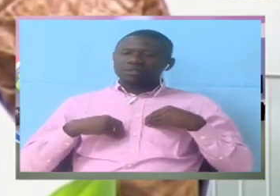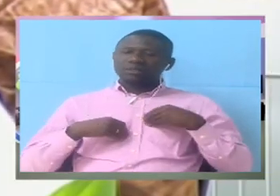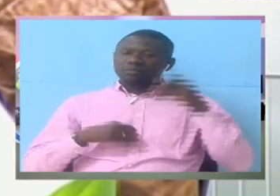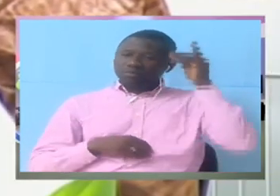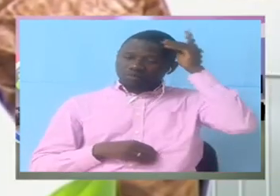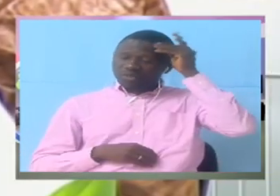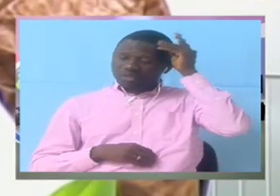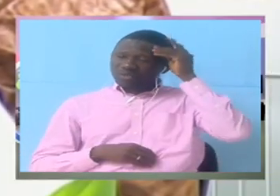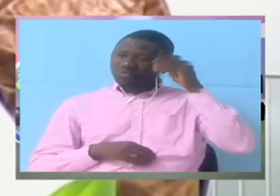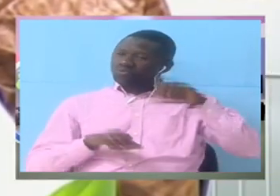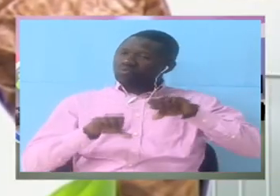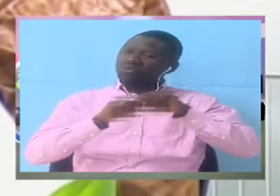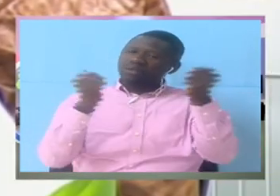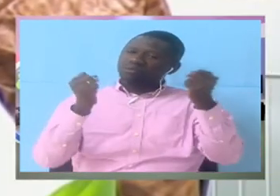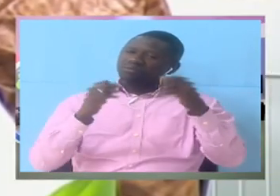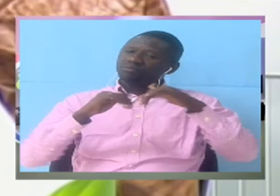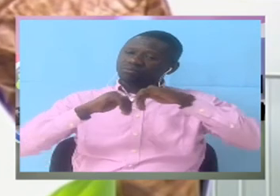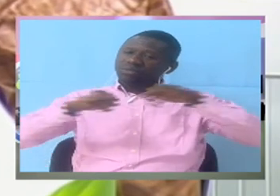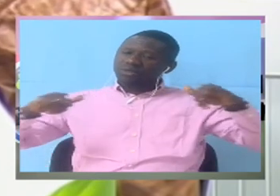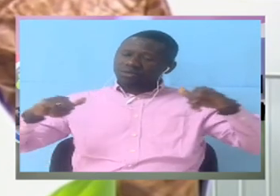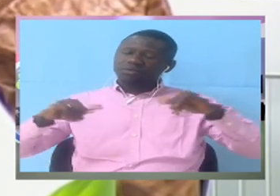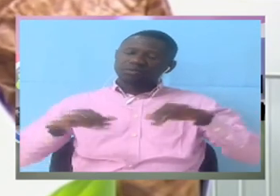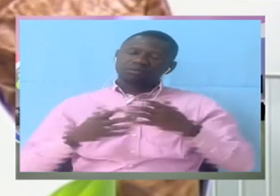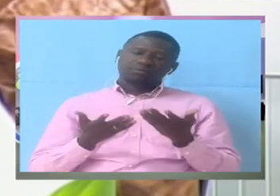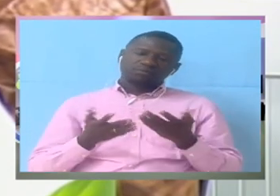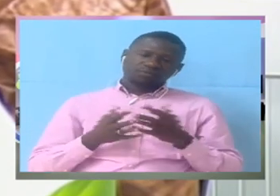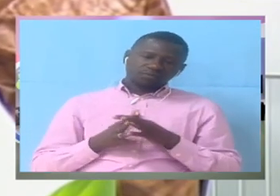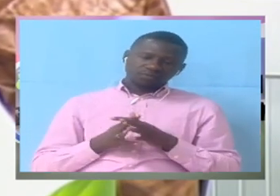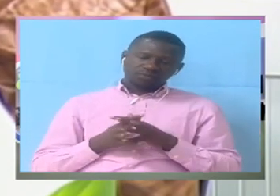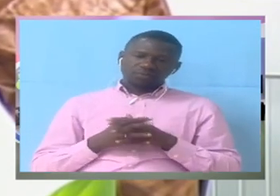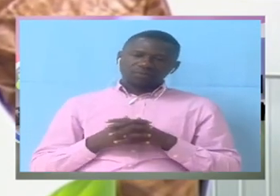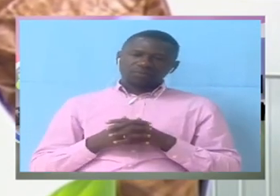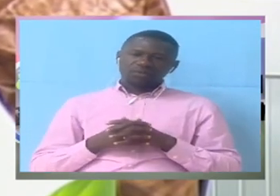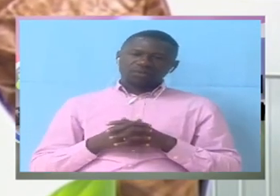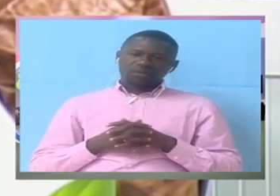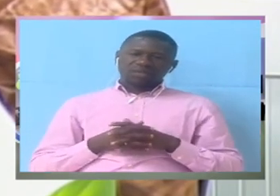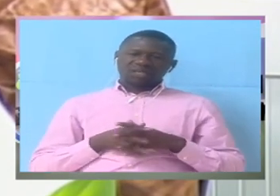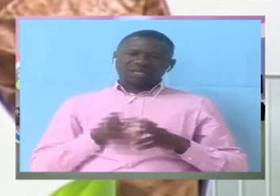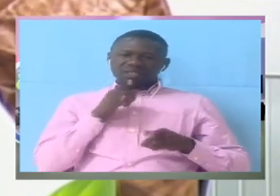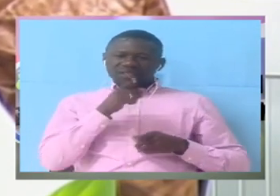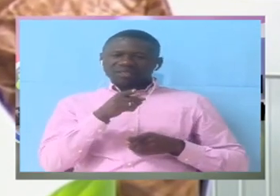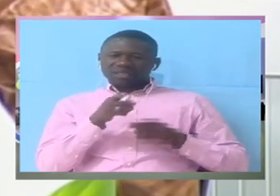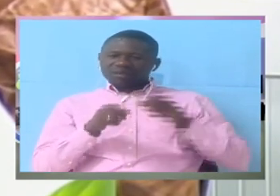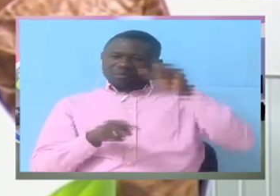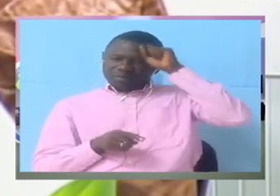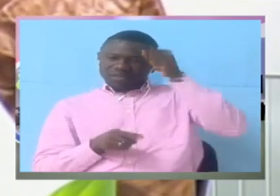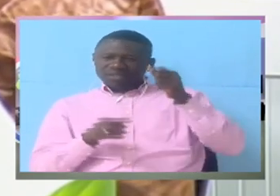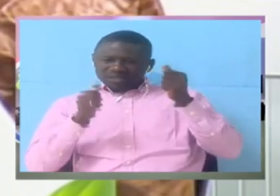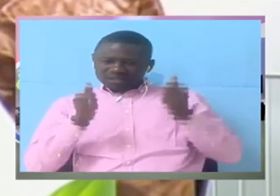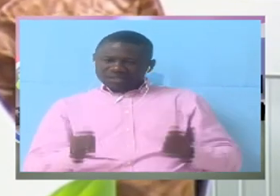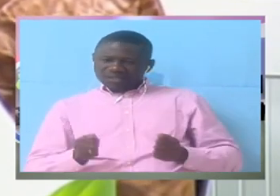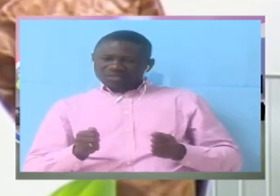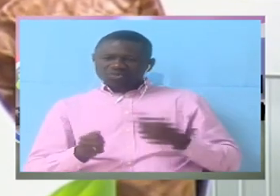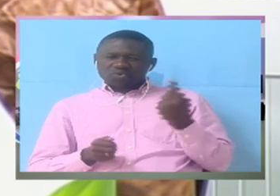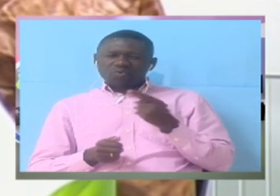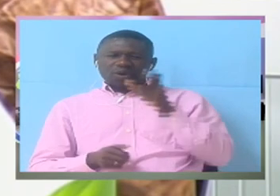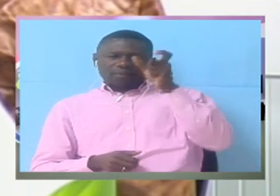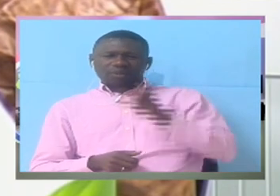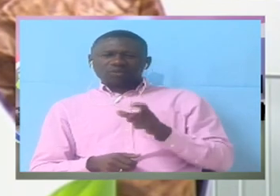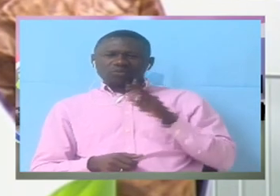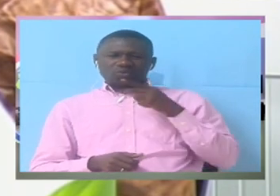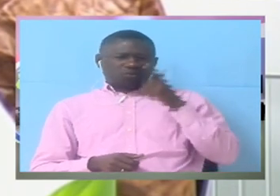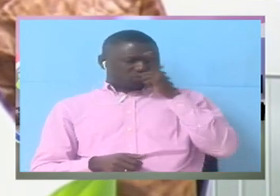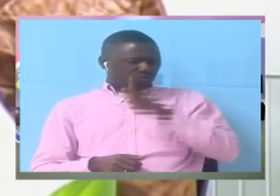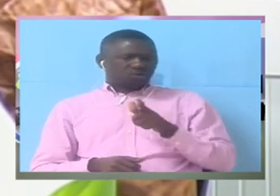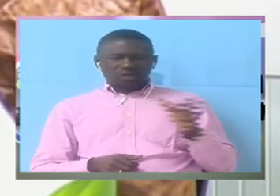So let's not allow politics to be a source of separation for us. All these people are only